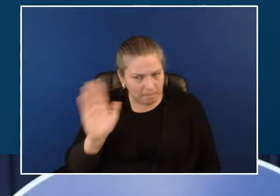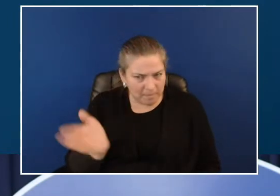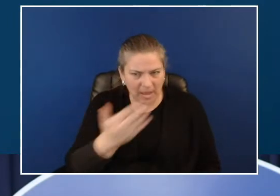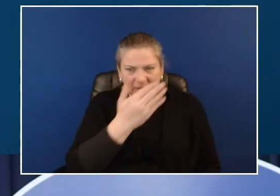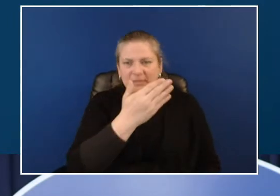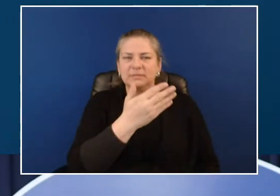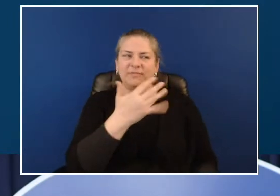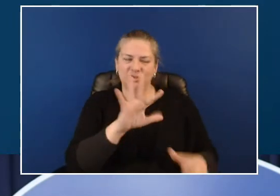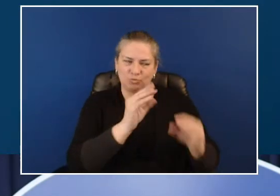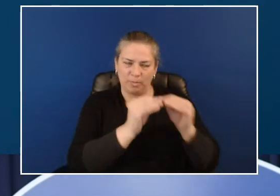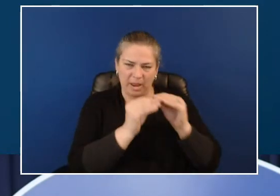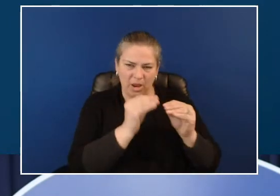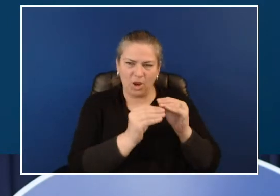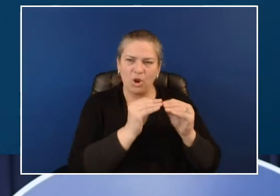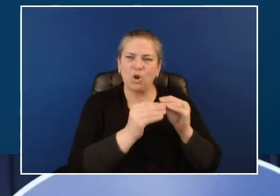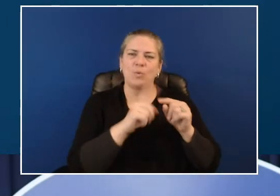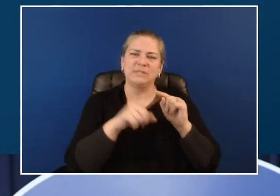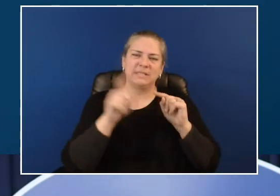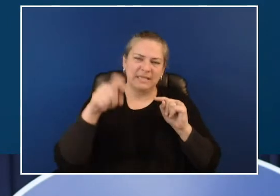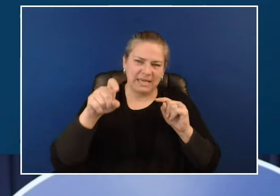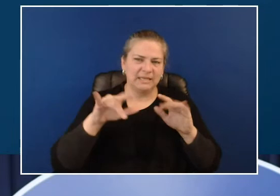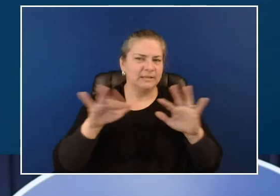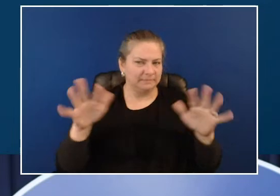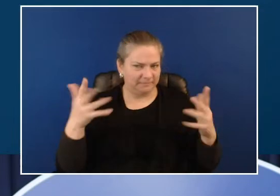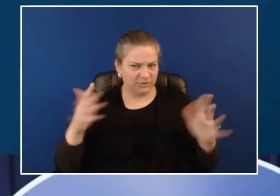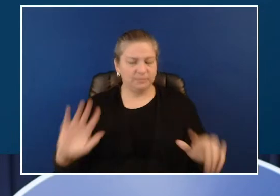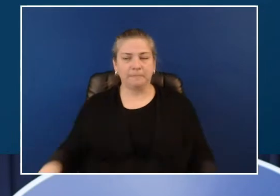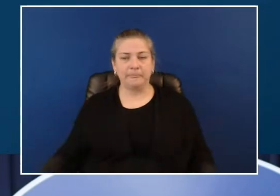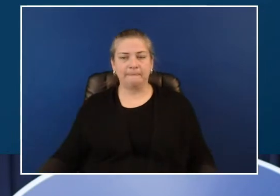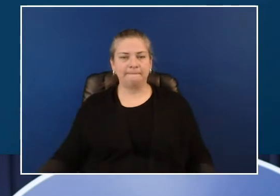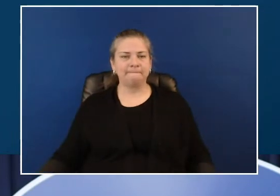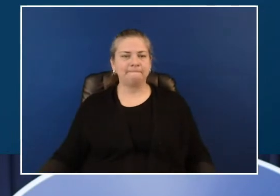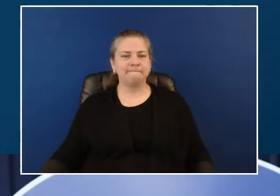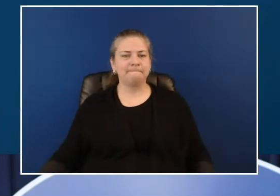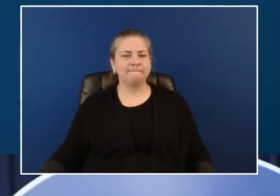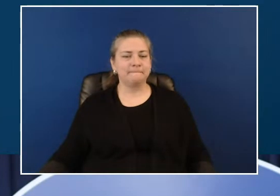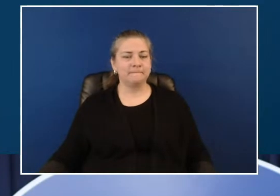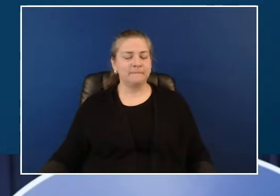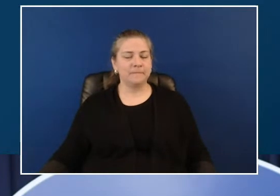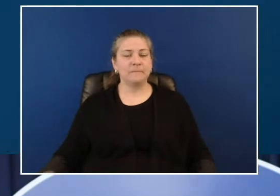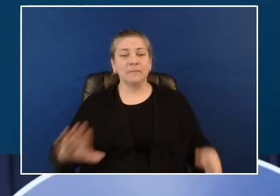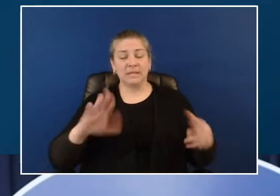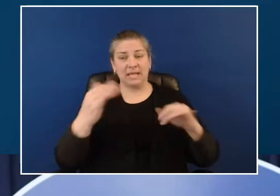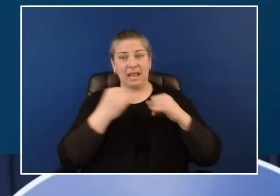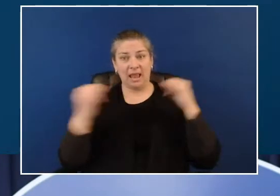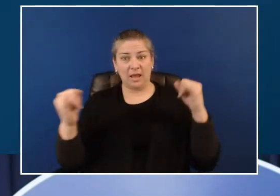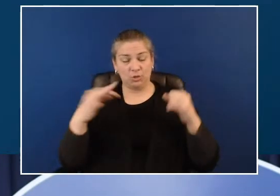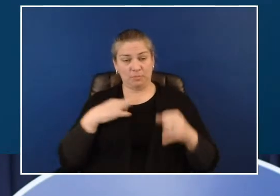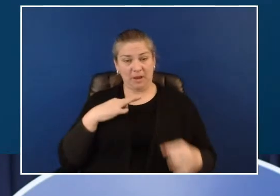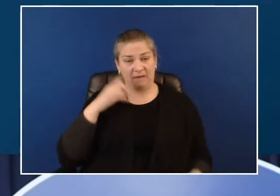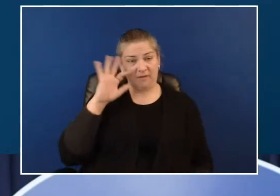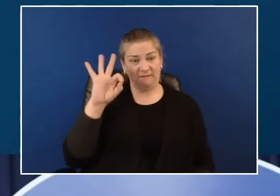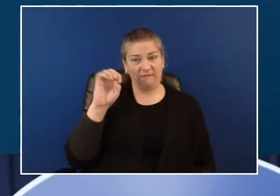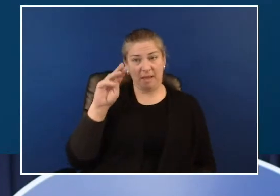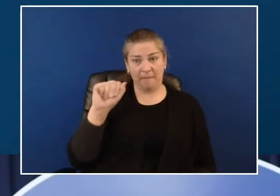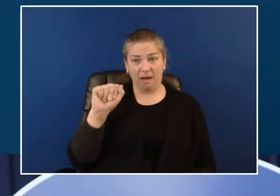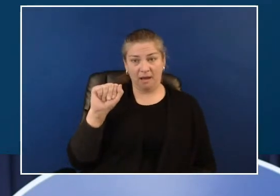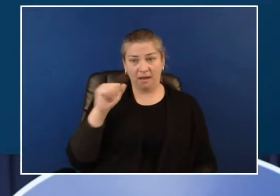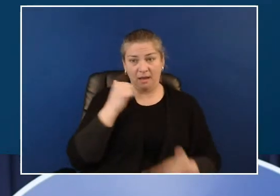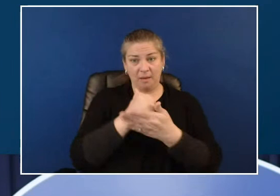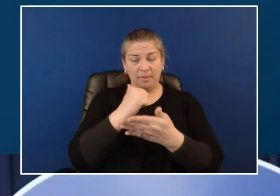that are needed. Let's remember the deadline to apply for FEMA assistance is March the